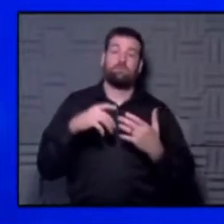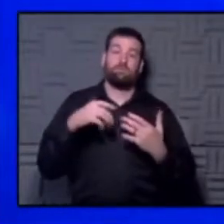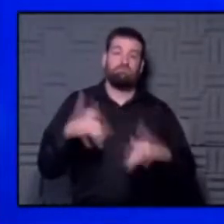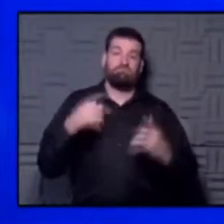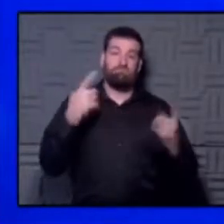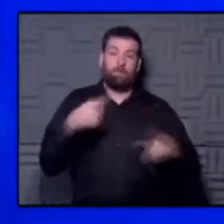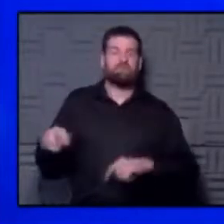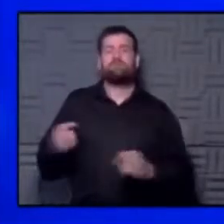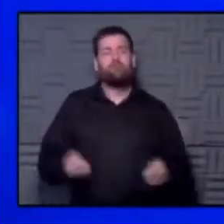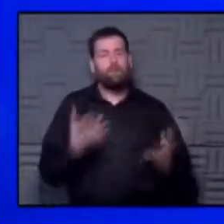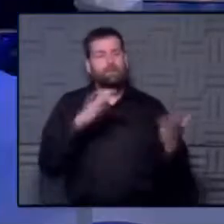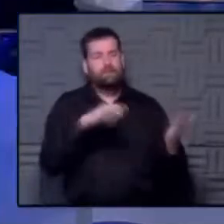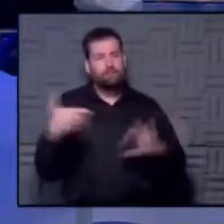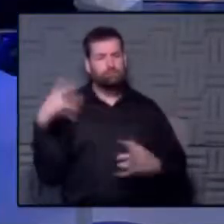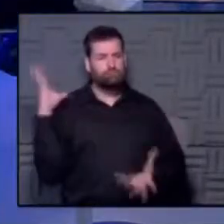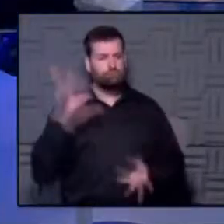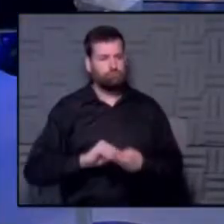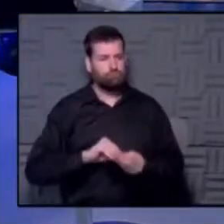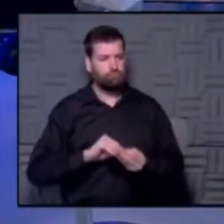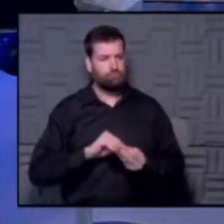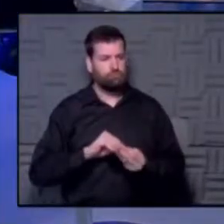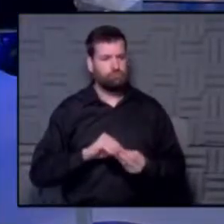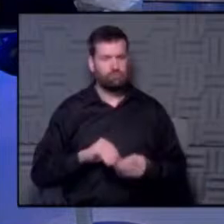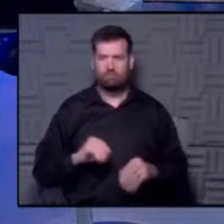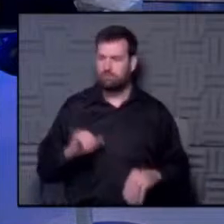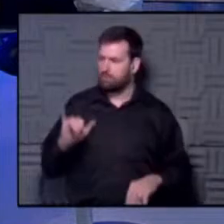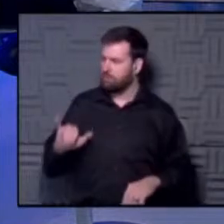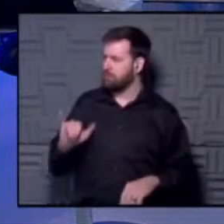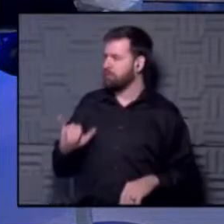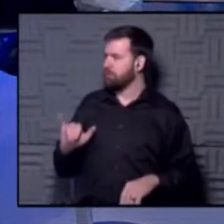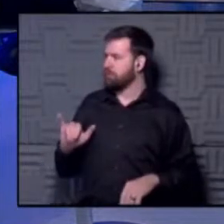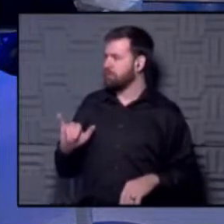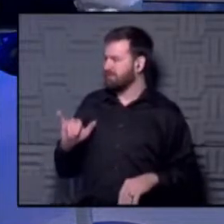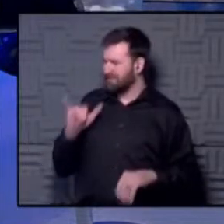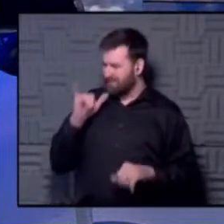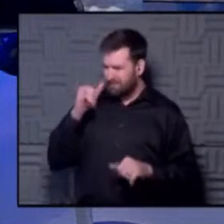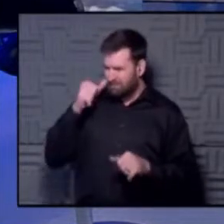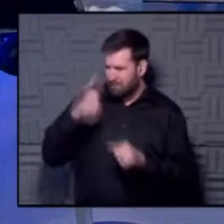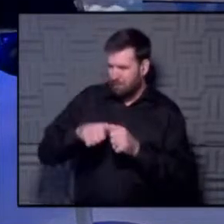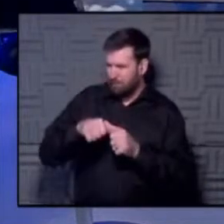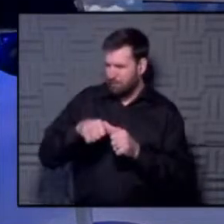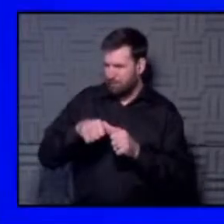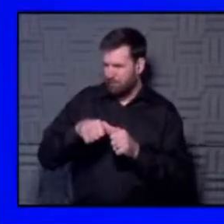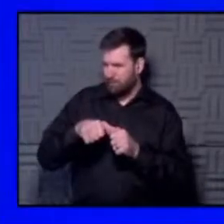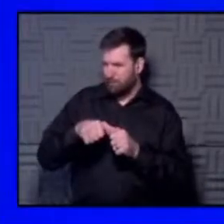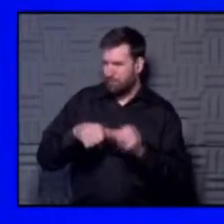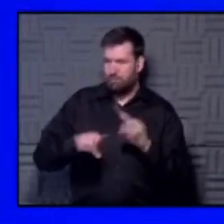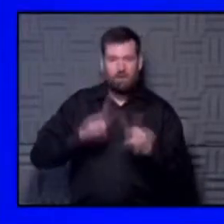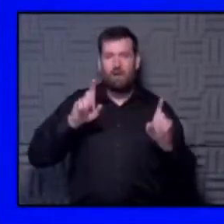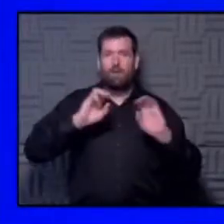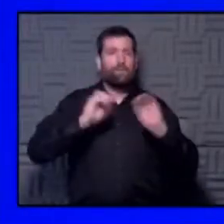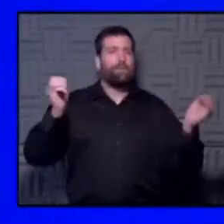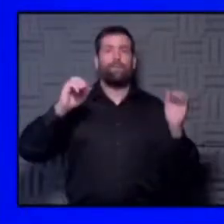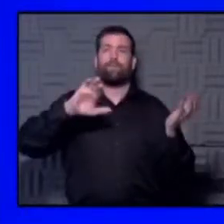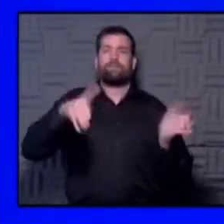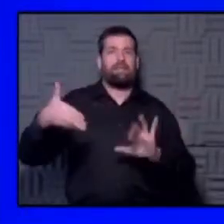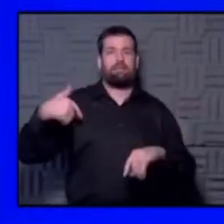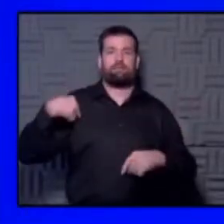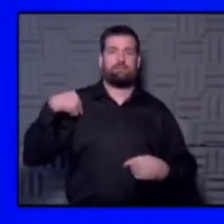occurs. How many deaths have we had so far? Oh, gosh. I don't remember how many deaths, but we haven't had a death since